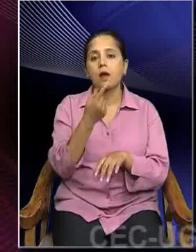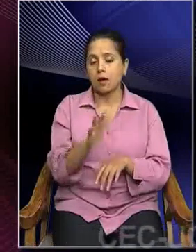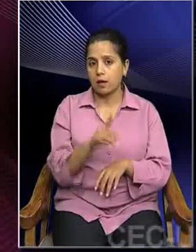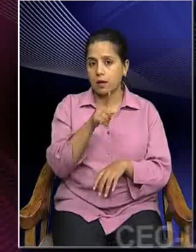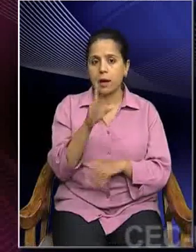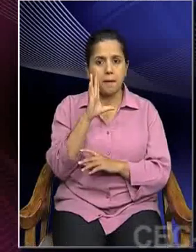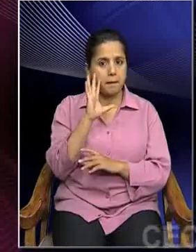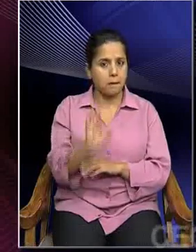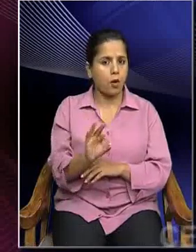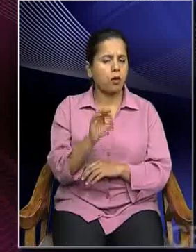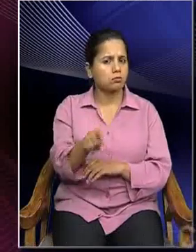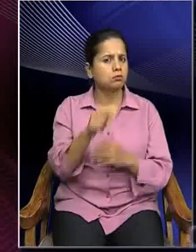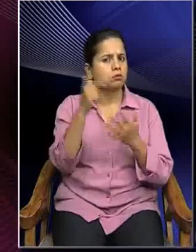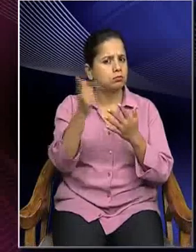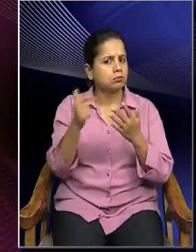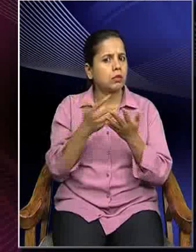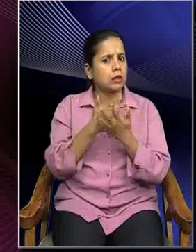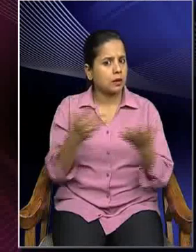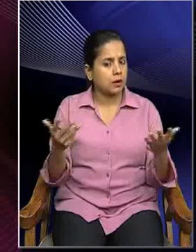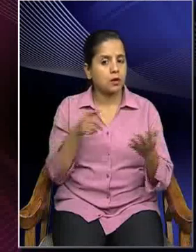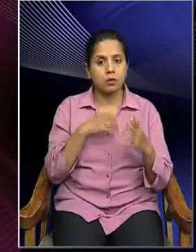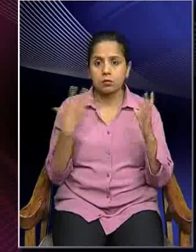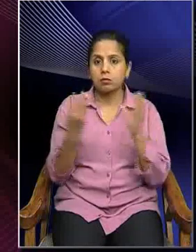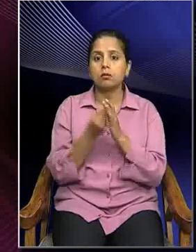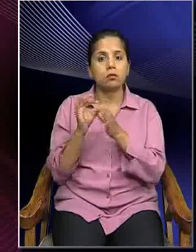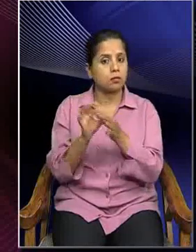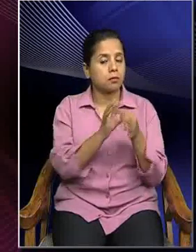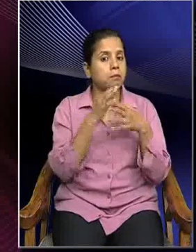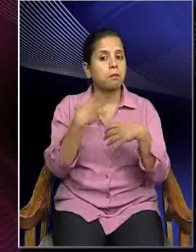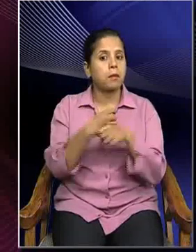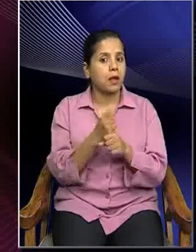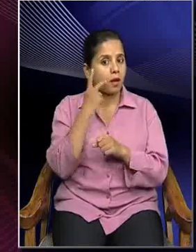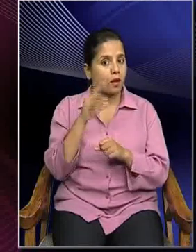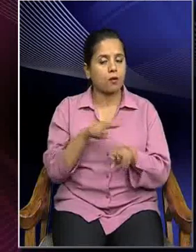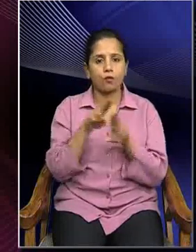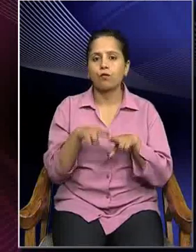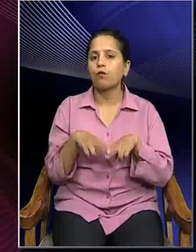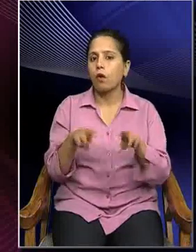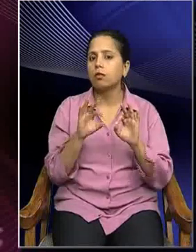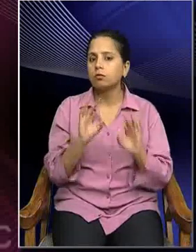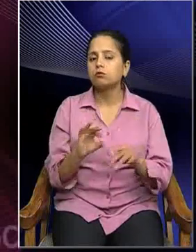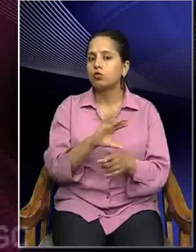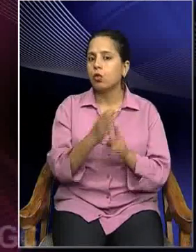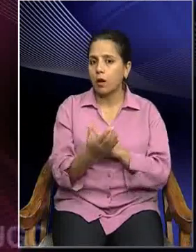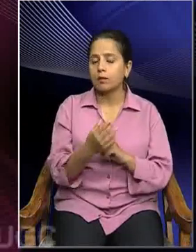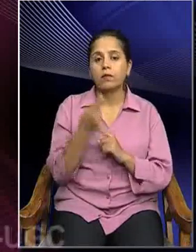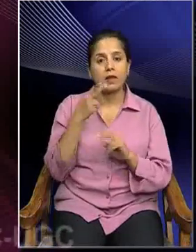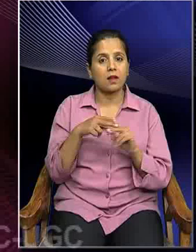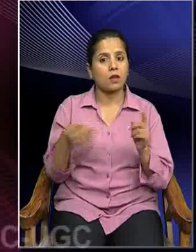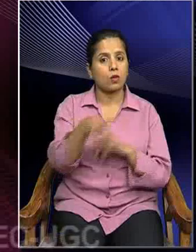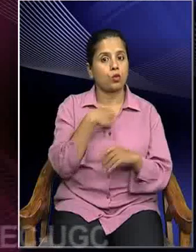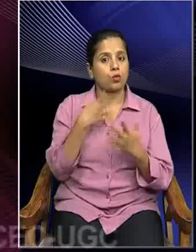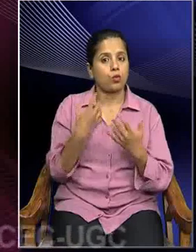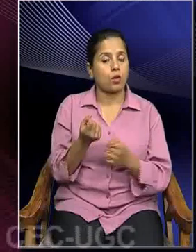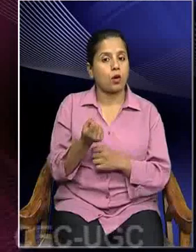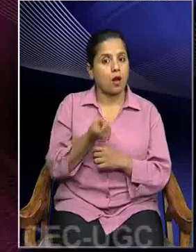essential ingredient that together constitute a full-fledged culture. So if we were to